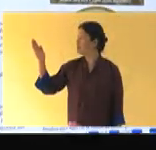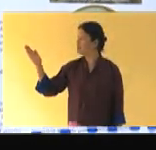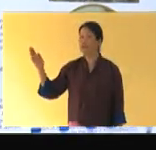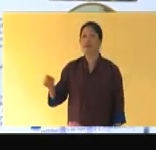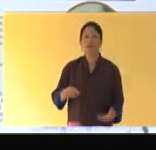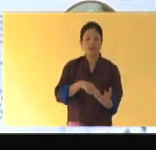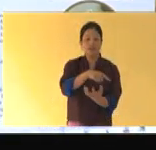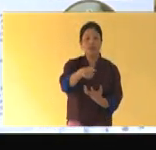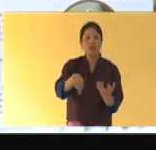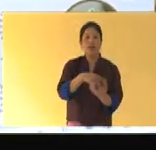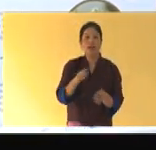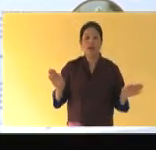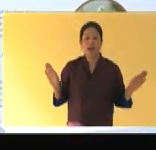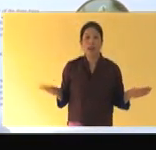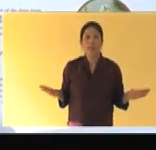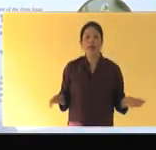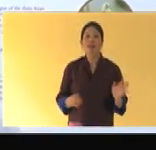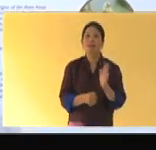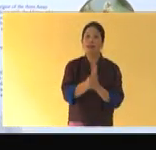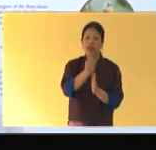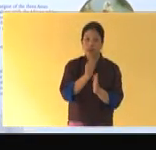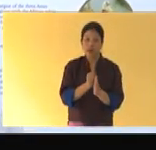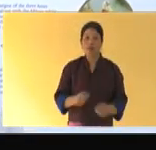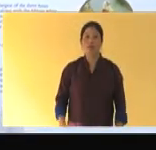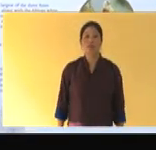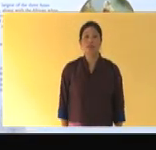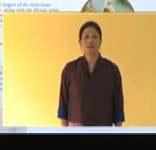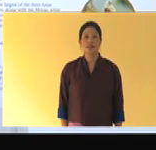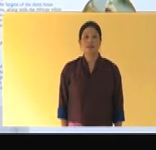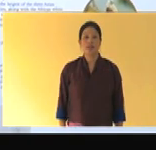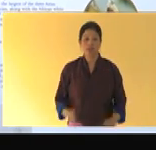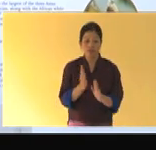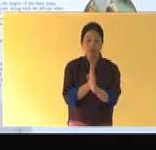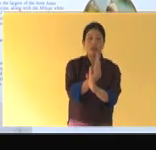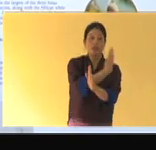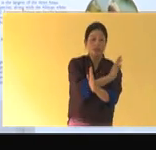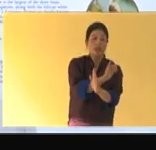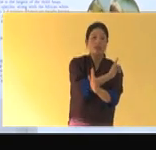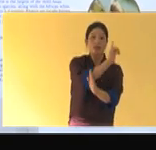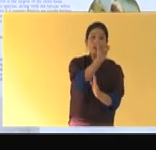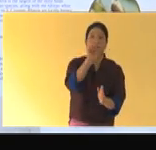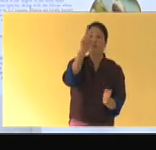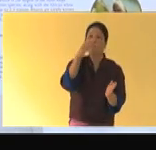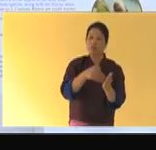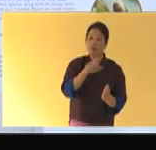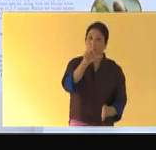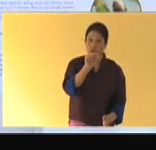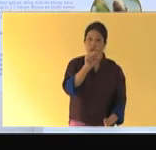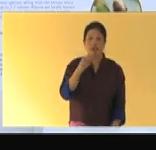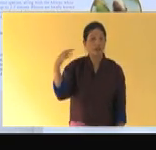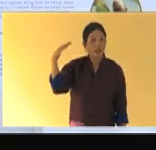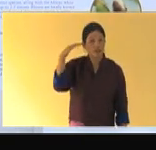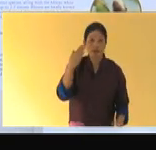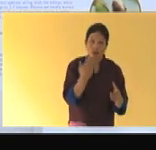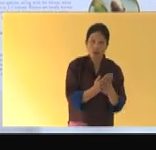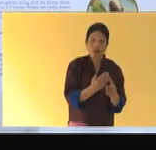So coming to the birds of Bhutan, so we have more than 750 species of birds as of 2020. And